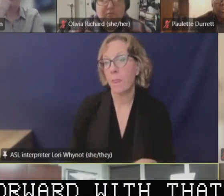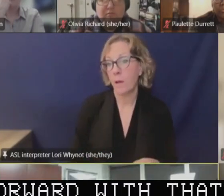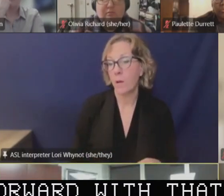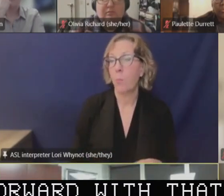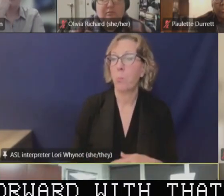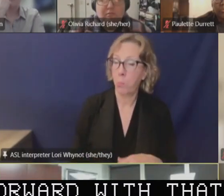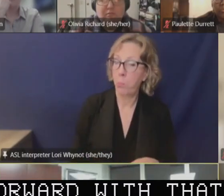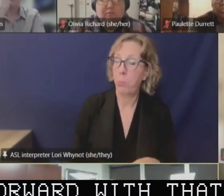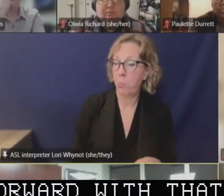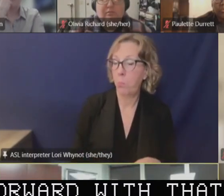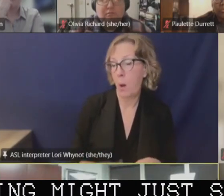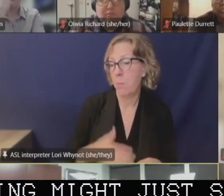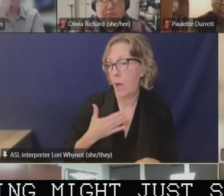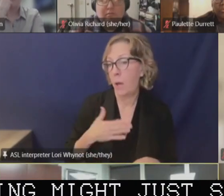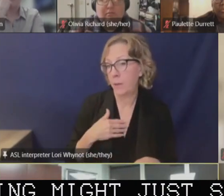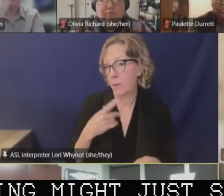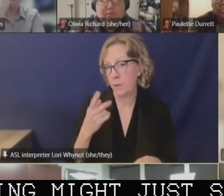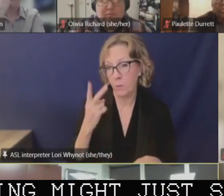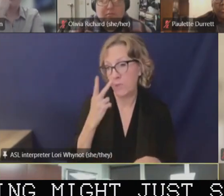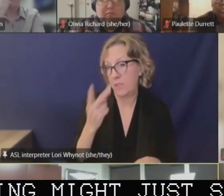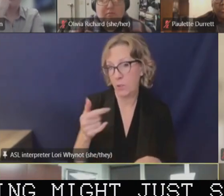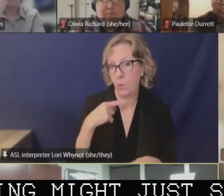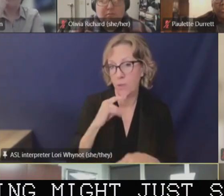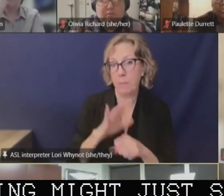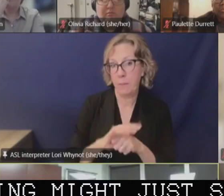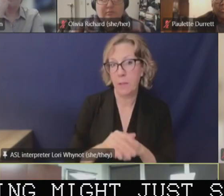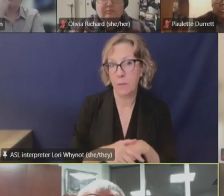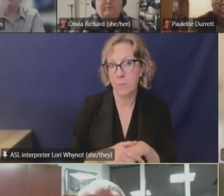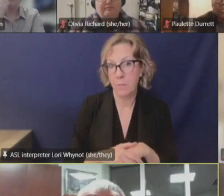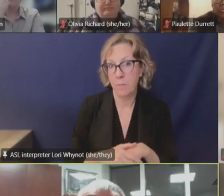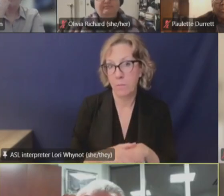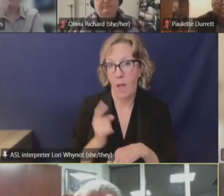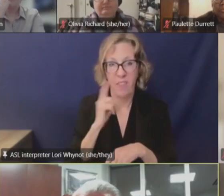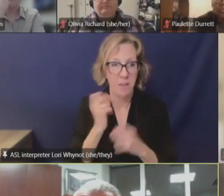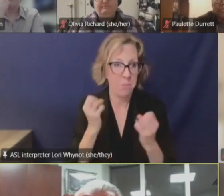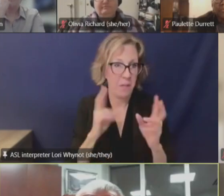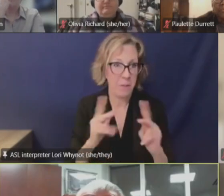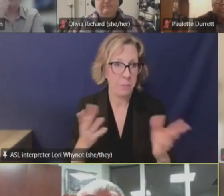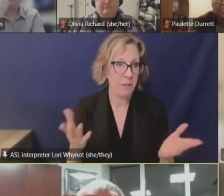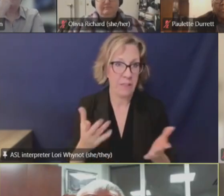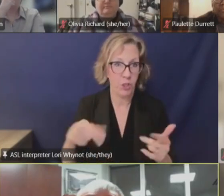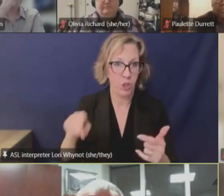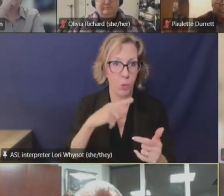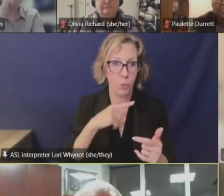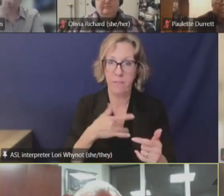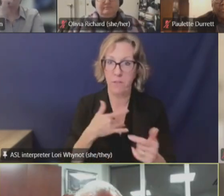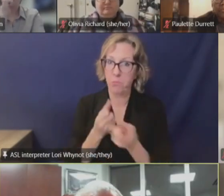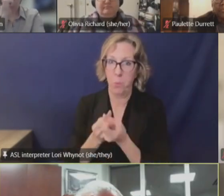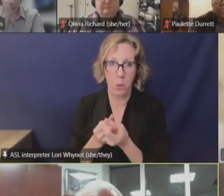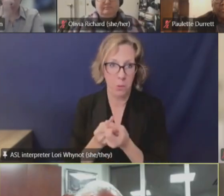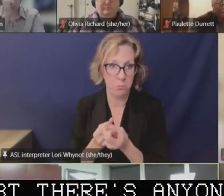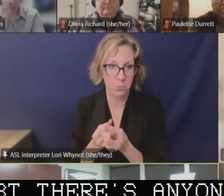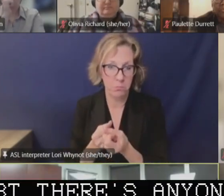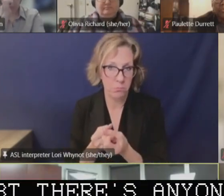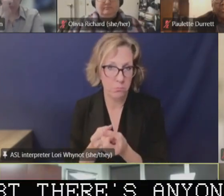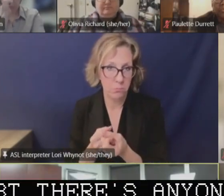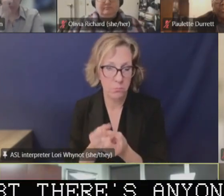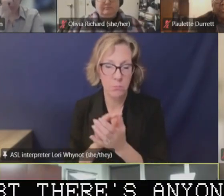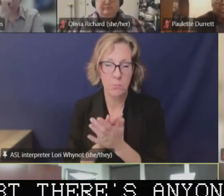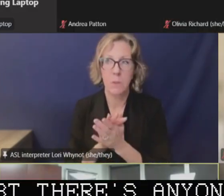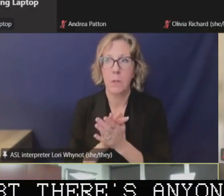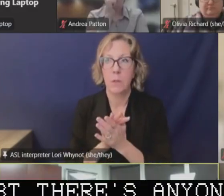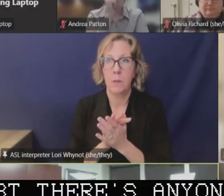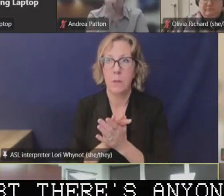there. I doubt there's anyone on the call who would disagree with that and would obviously support it. But it